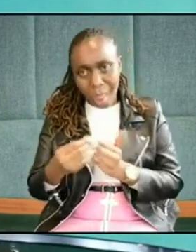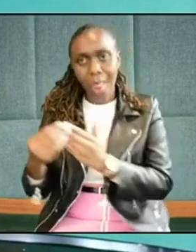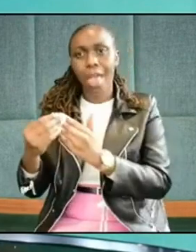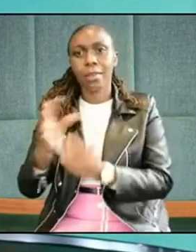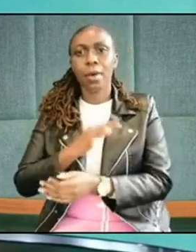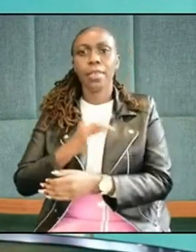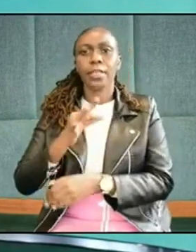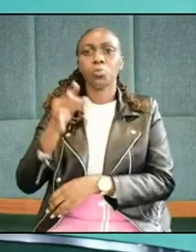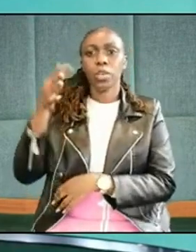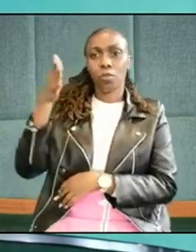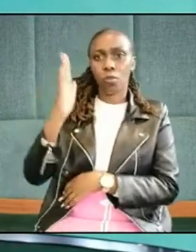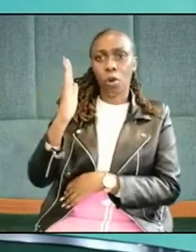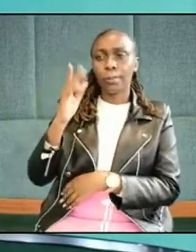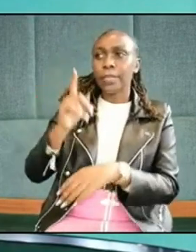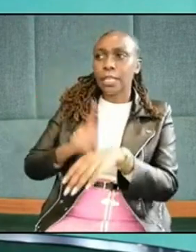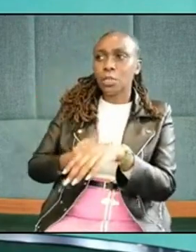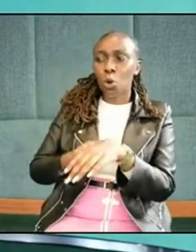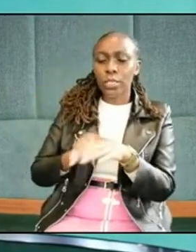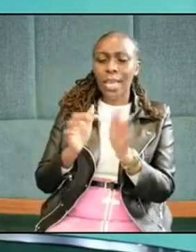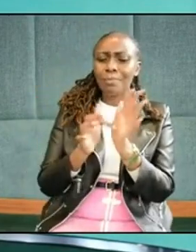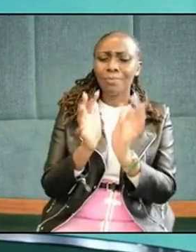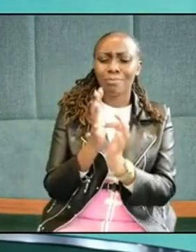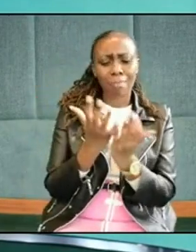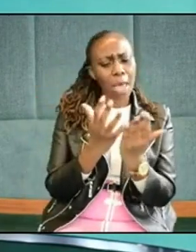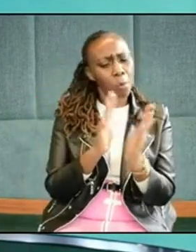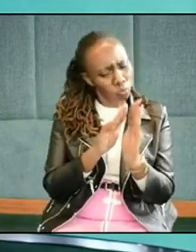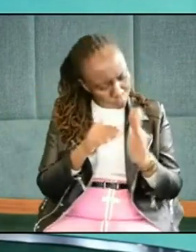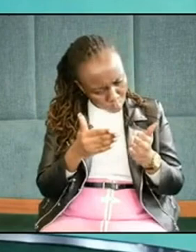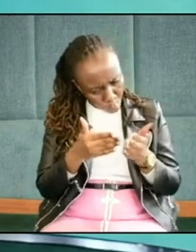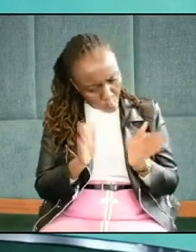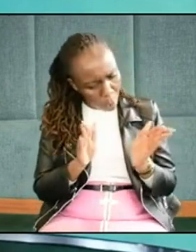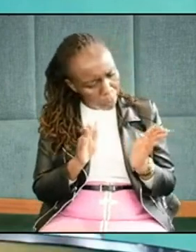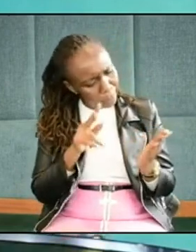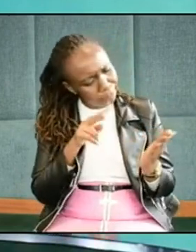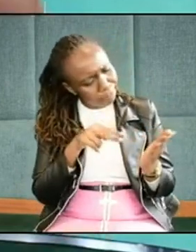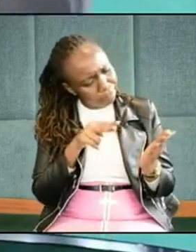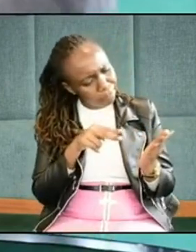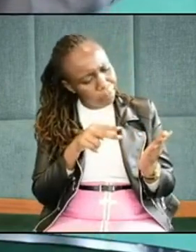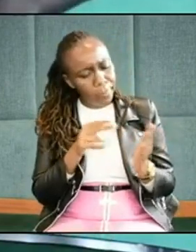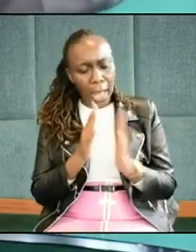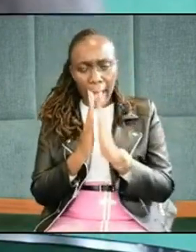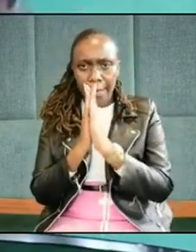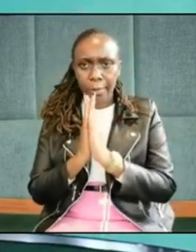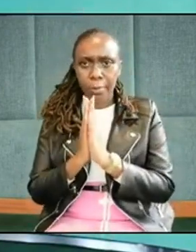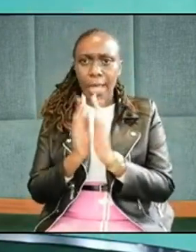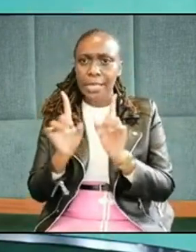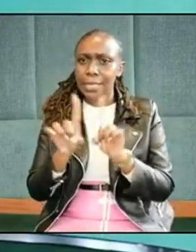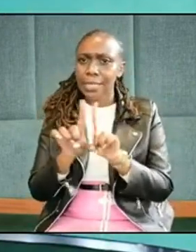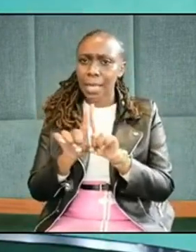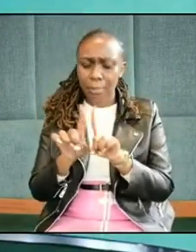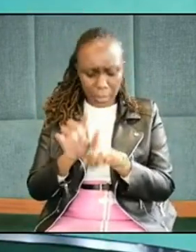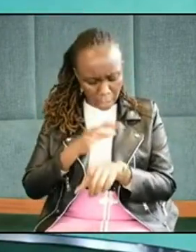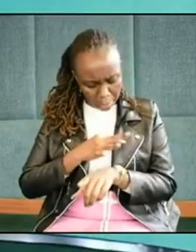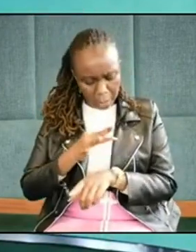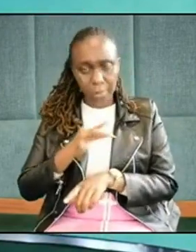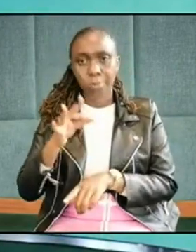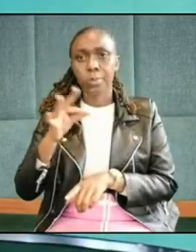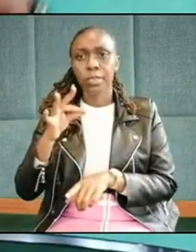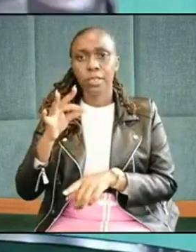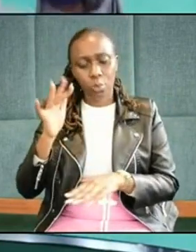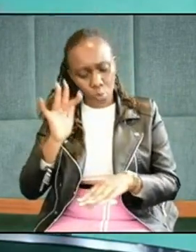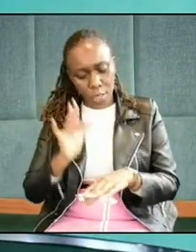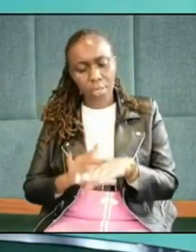And this word, therefore, when you and me open it and we pray, the same Spirit will come upon